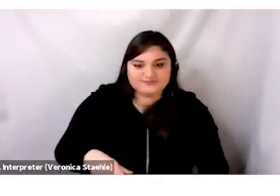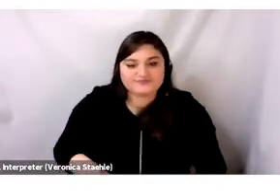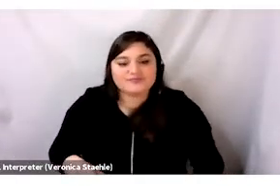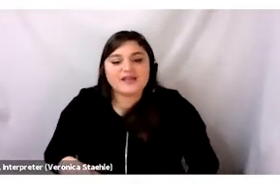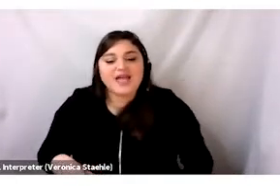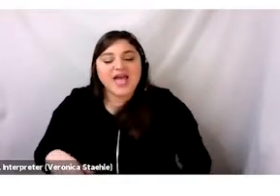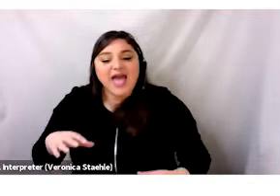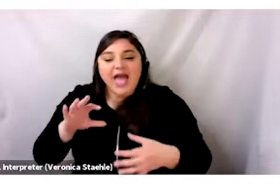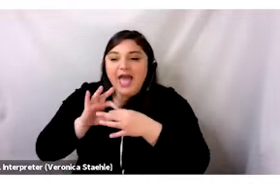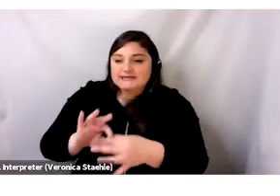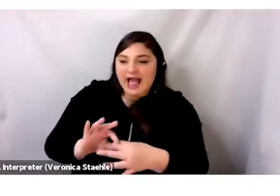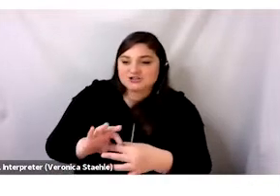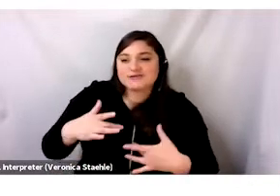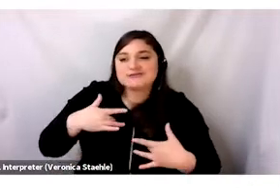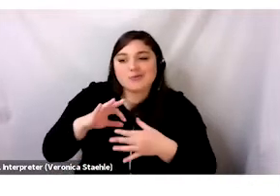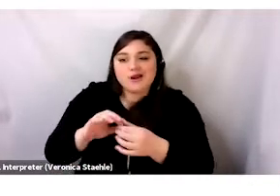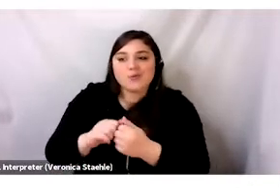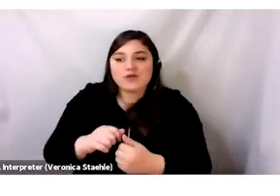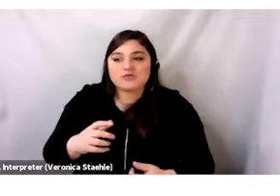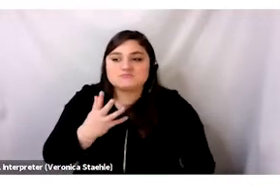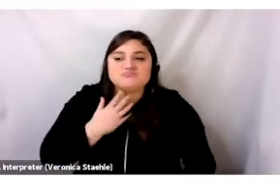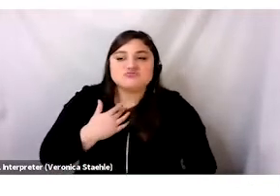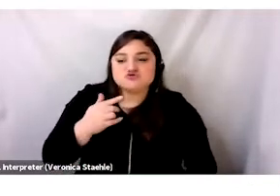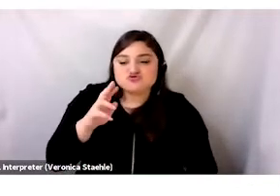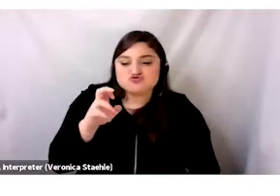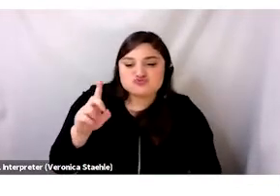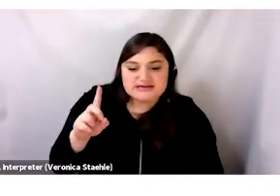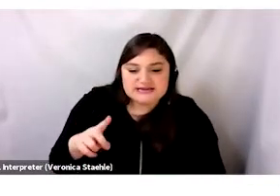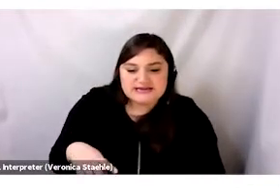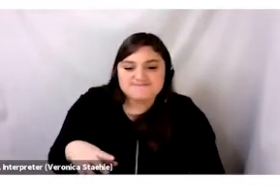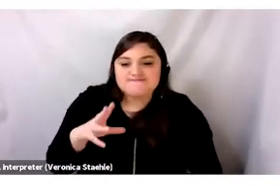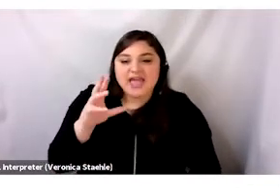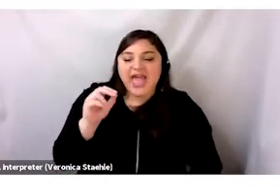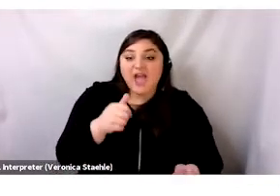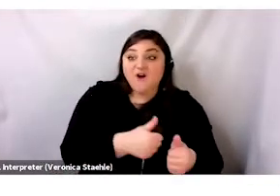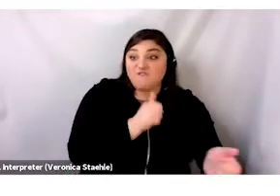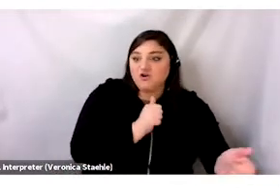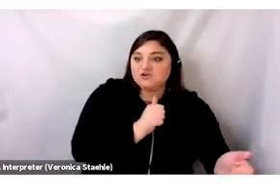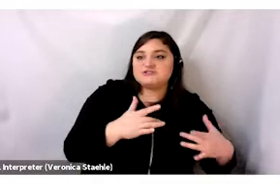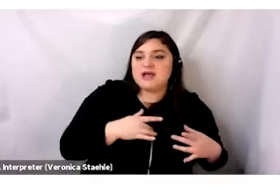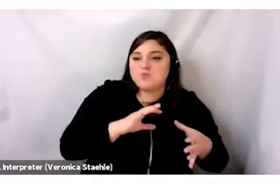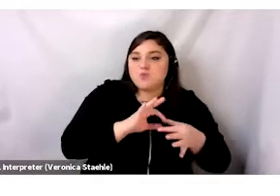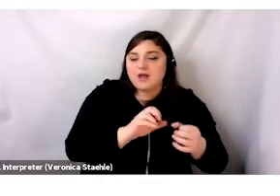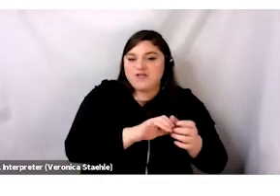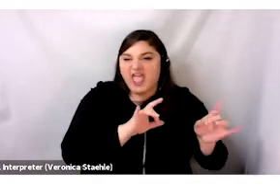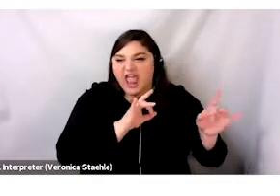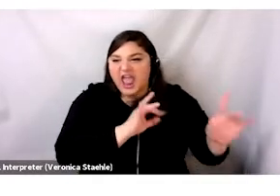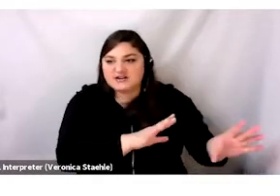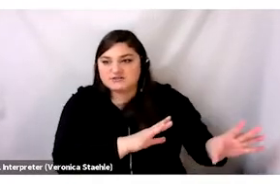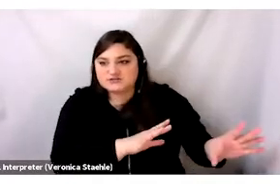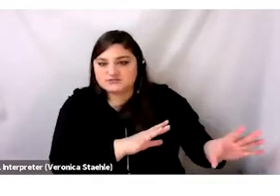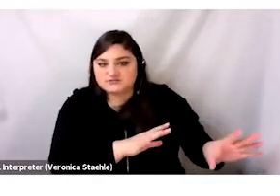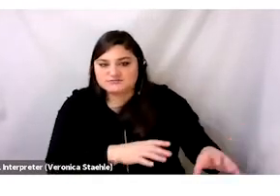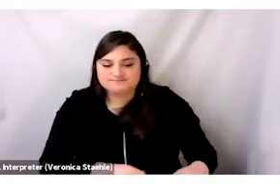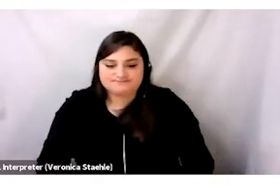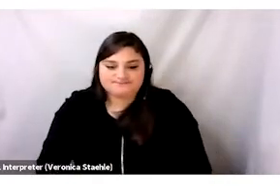aversion is referred to as hatred. And interestingly, attachment and aversion are sort of